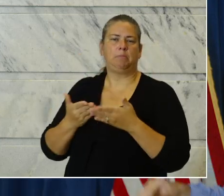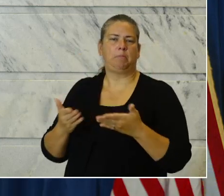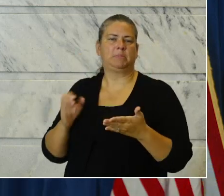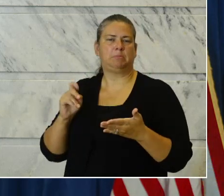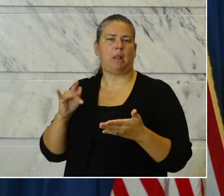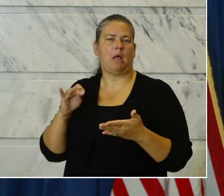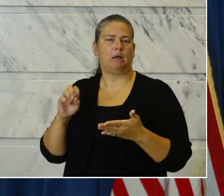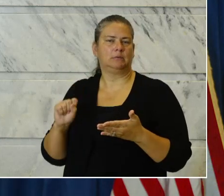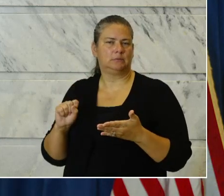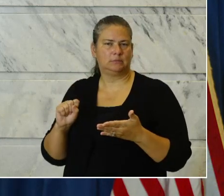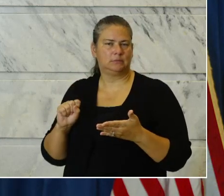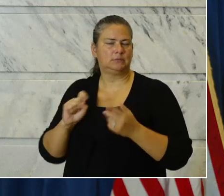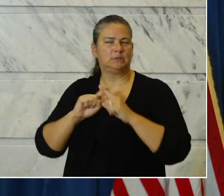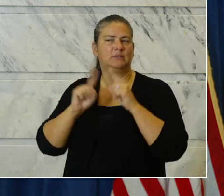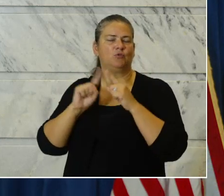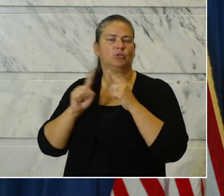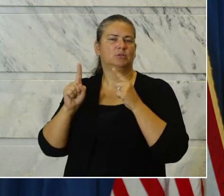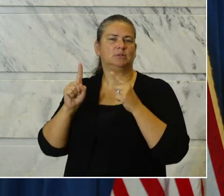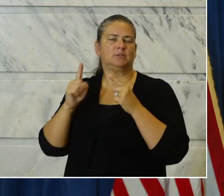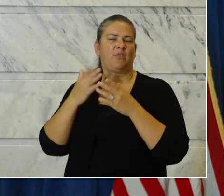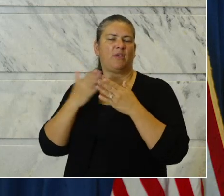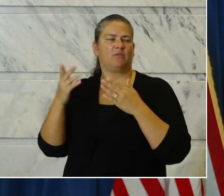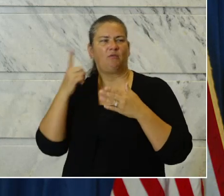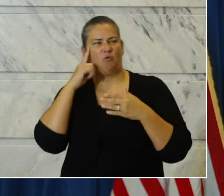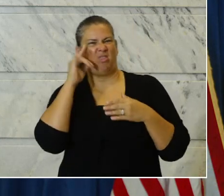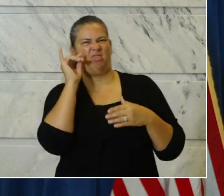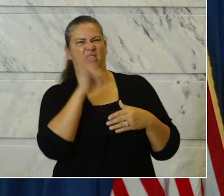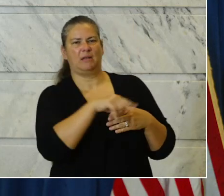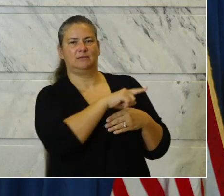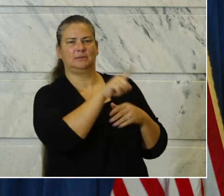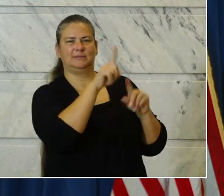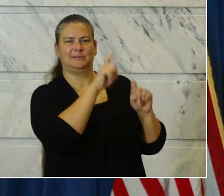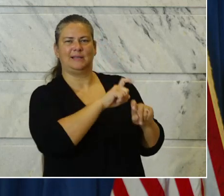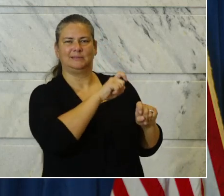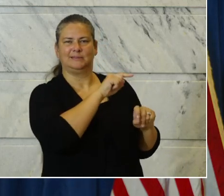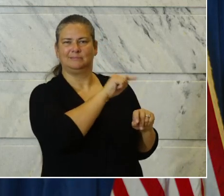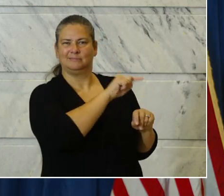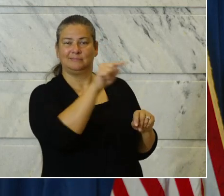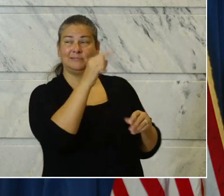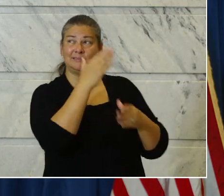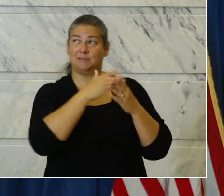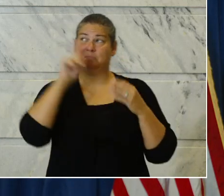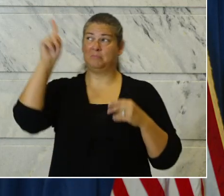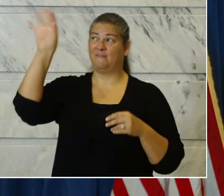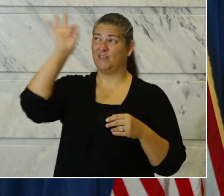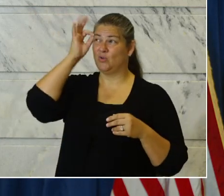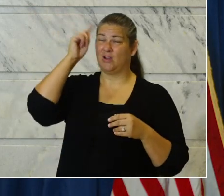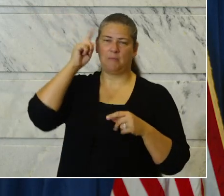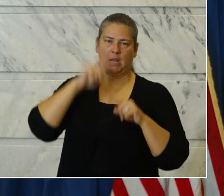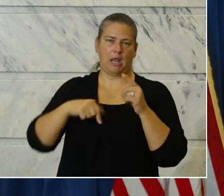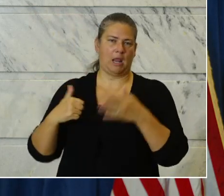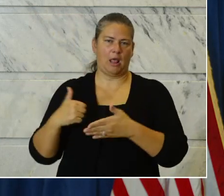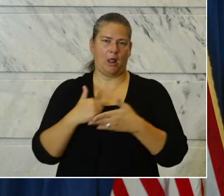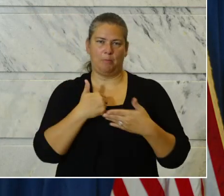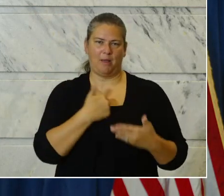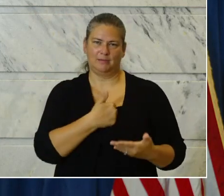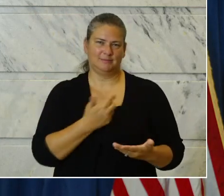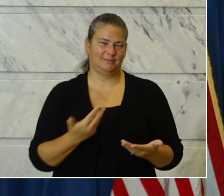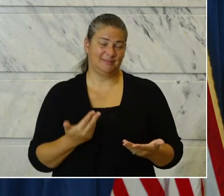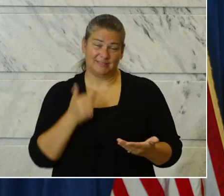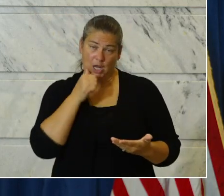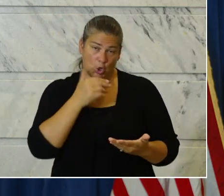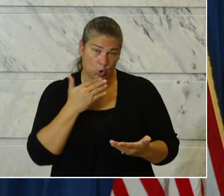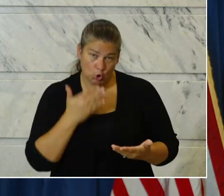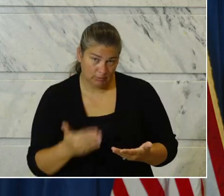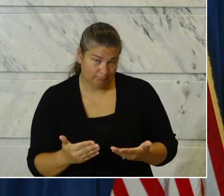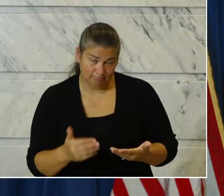on different platforms. Most of them the federal government can't help us with, so it's not good. It is